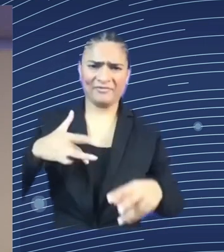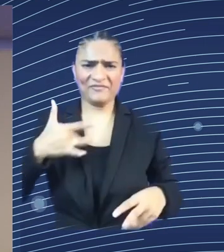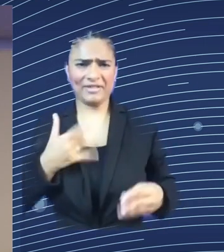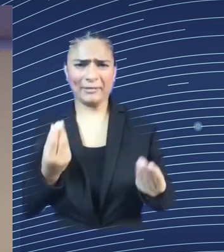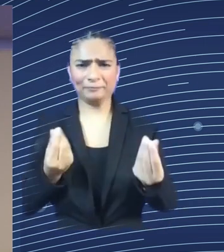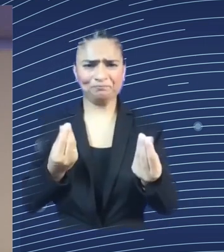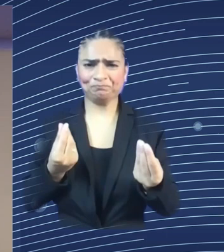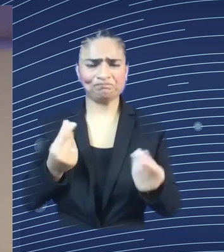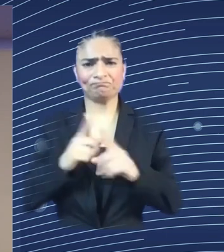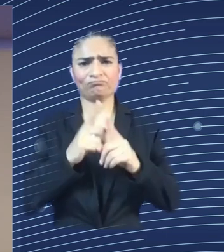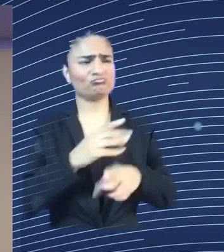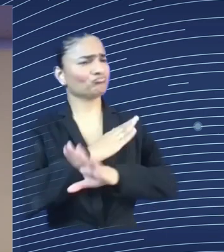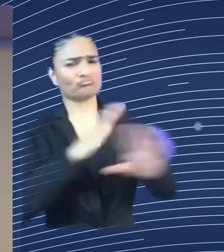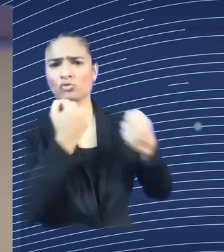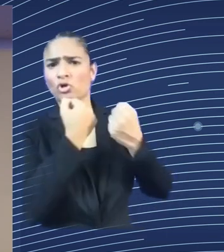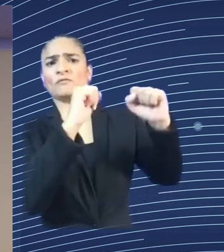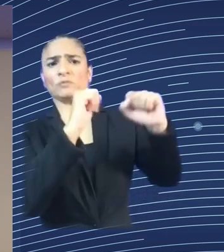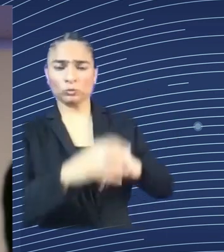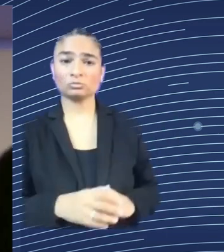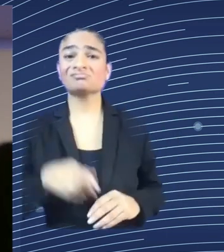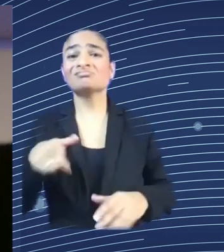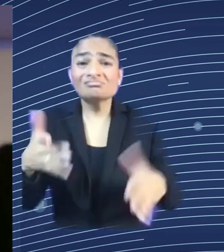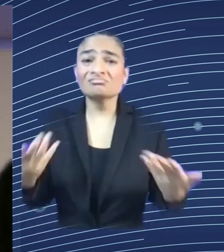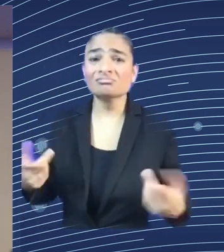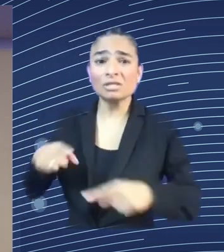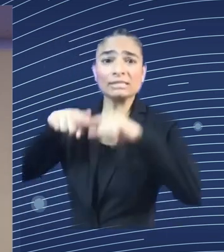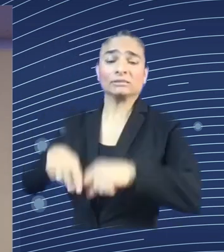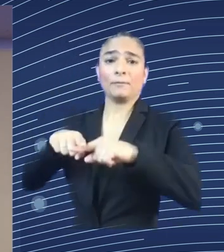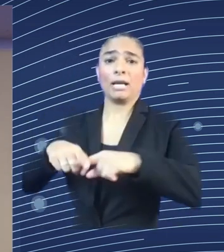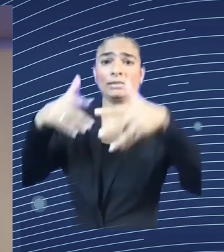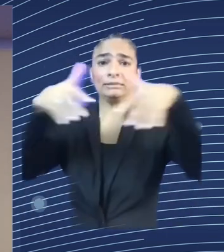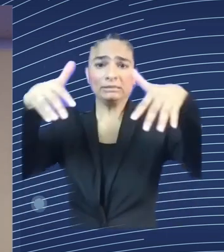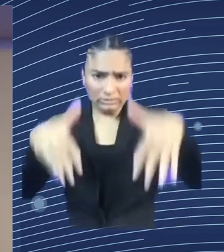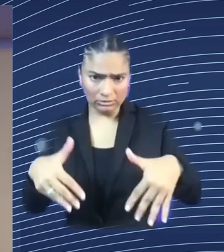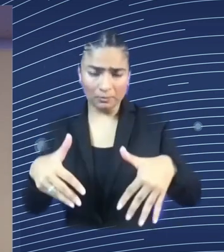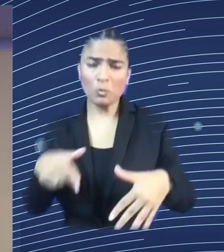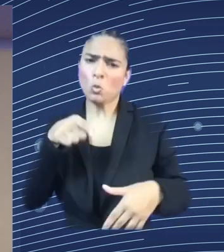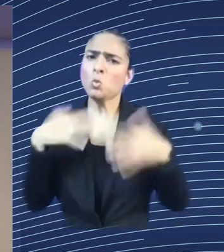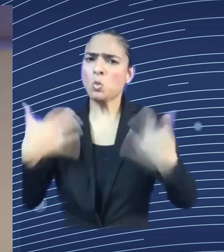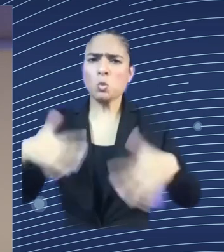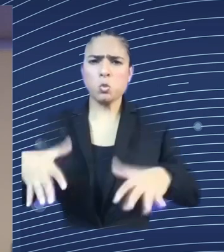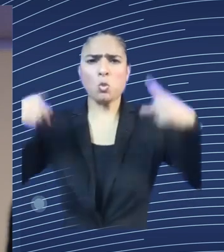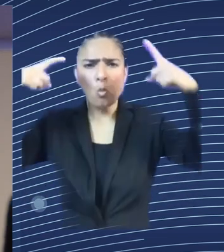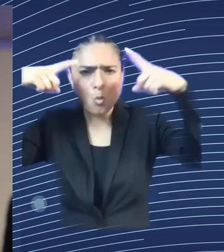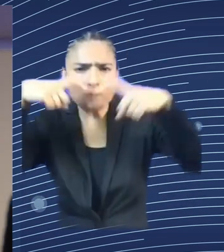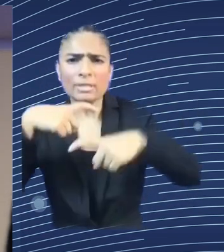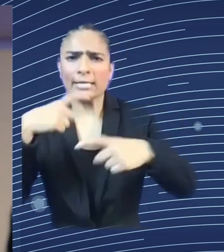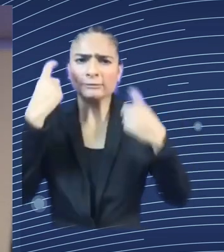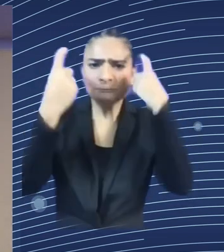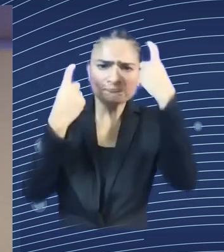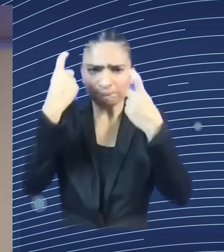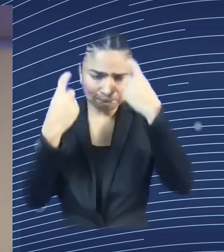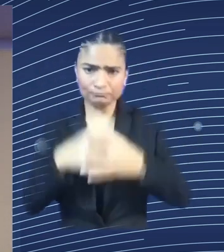because the woman who goes to the police station and denounces a situation, at the moment that you denounce it, if the